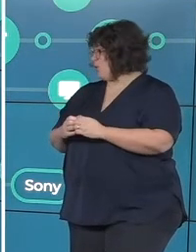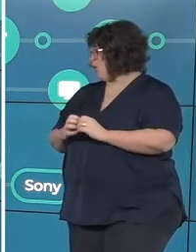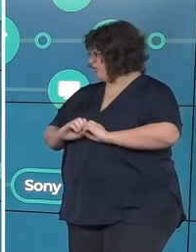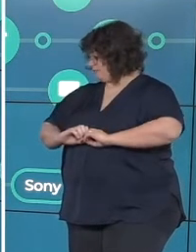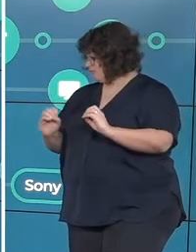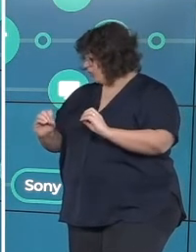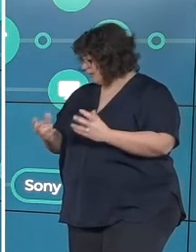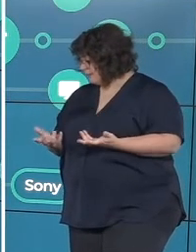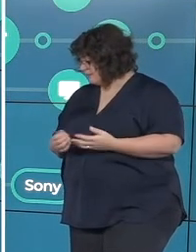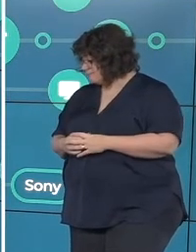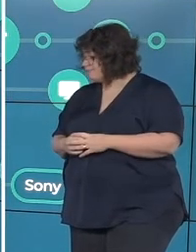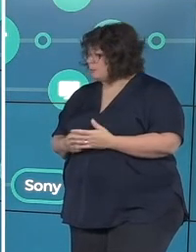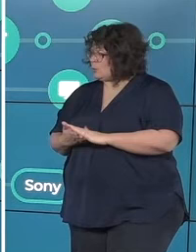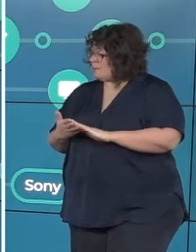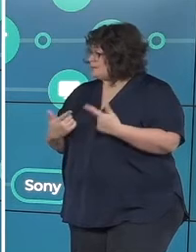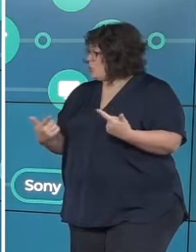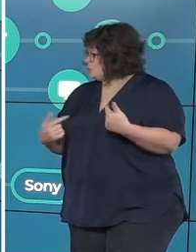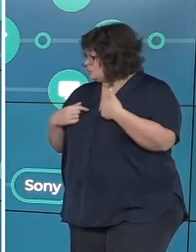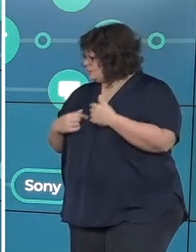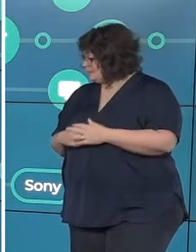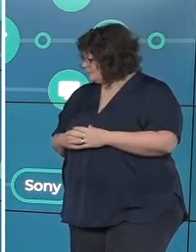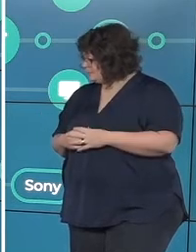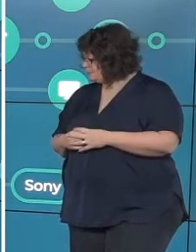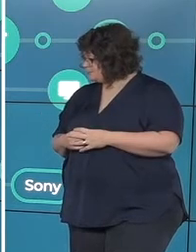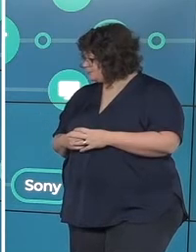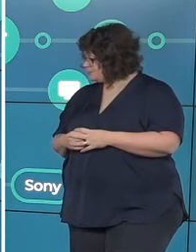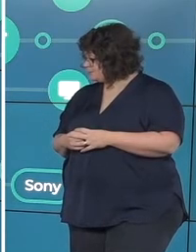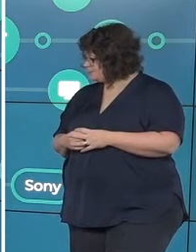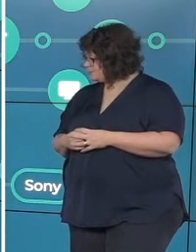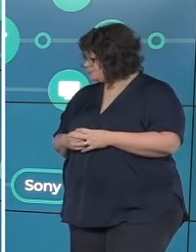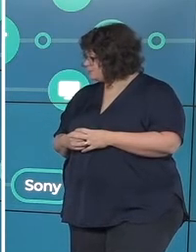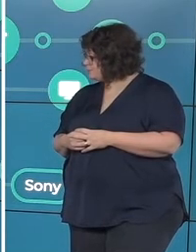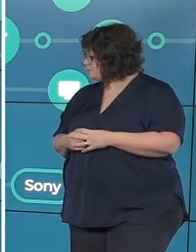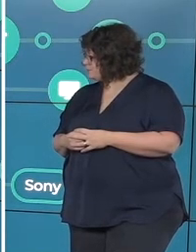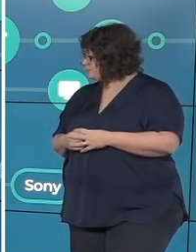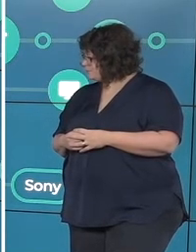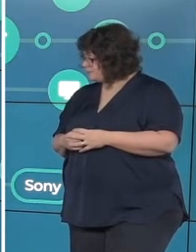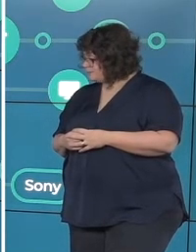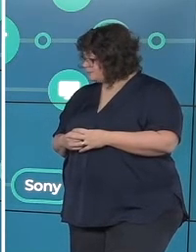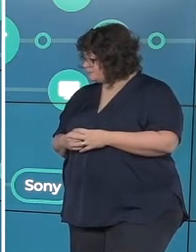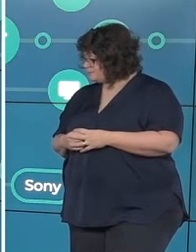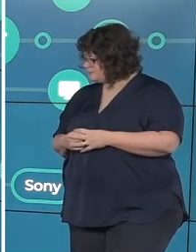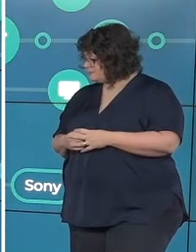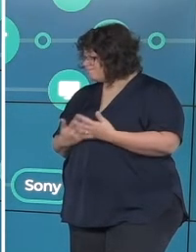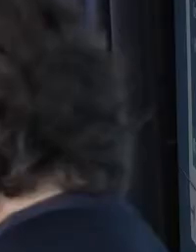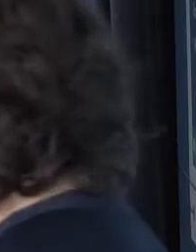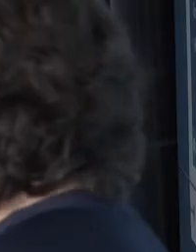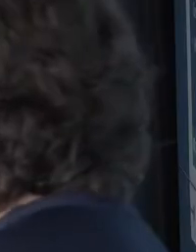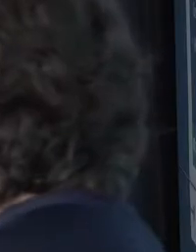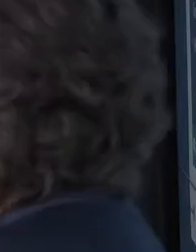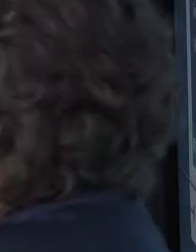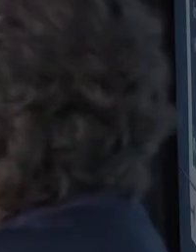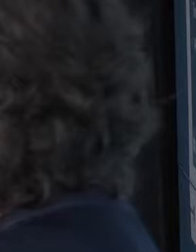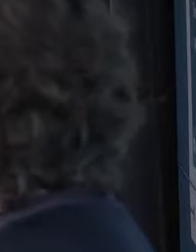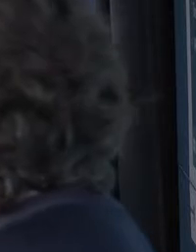also is hiring people that, you know, have different skills than you do, and being humble about that and being okay to ask for that, I think is pretty